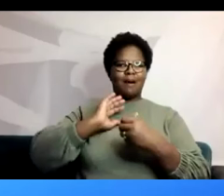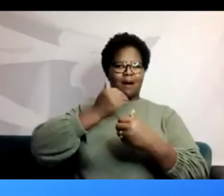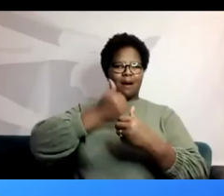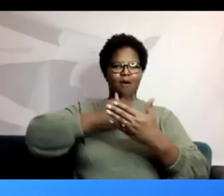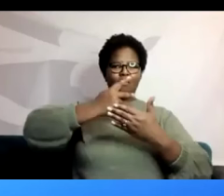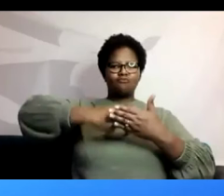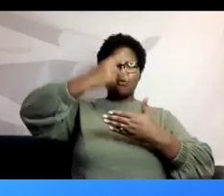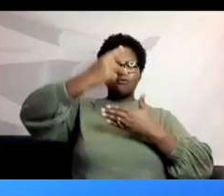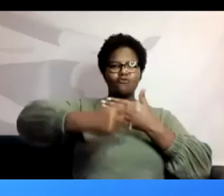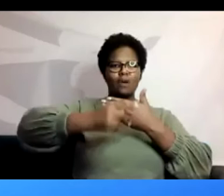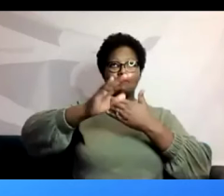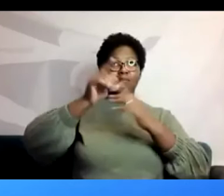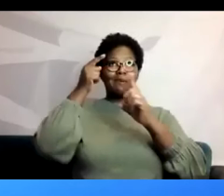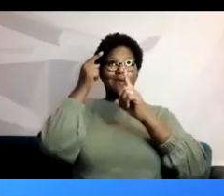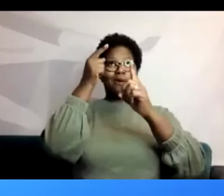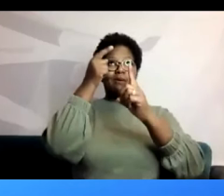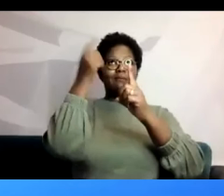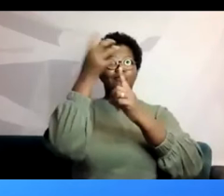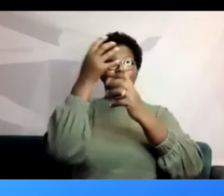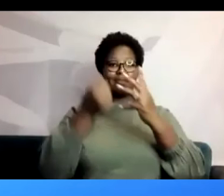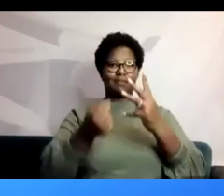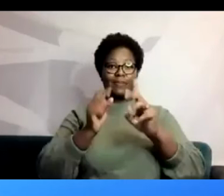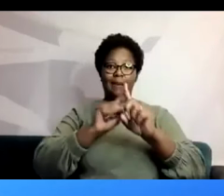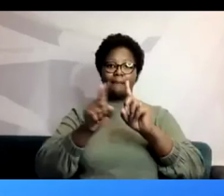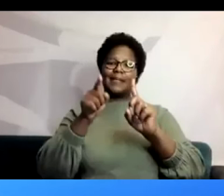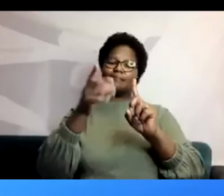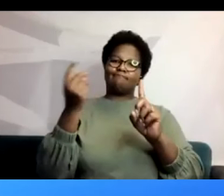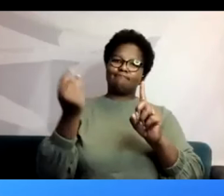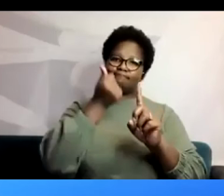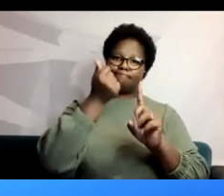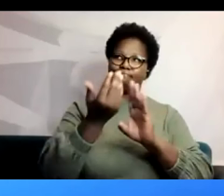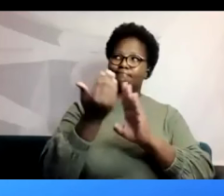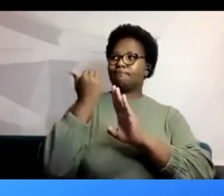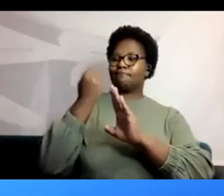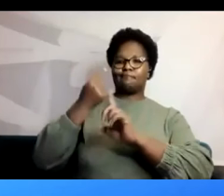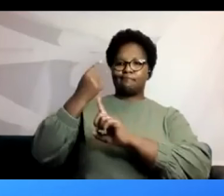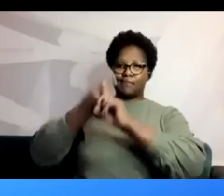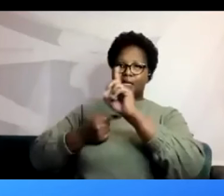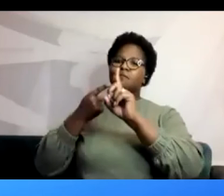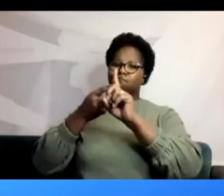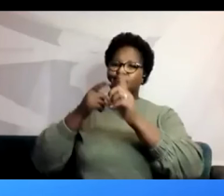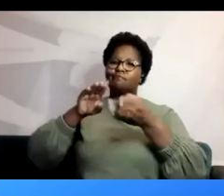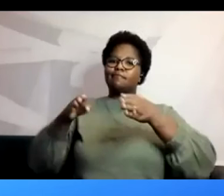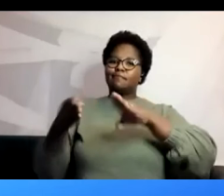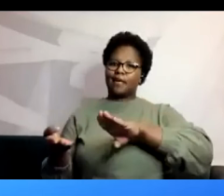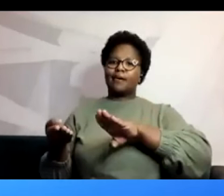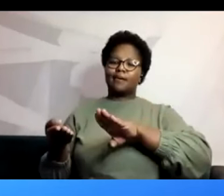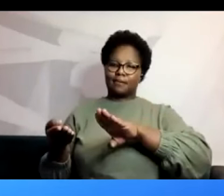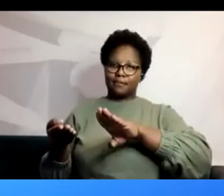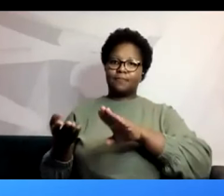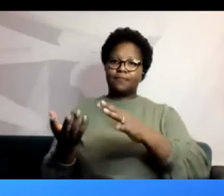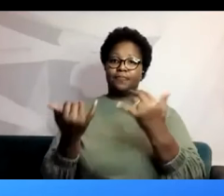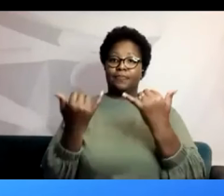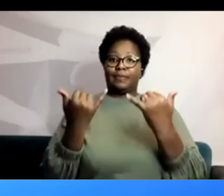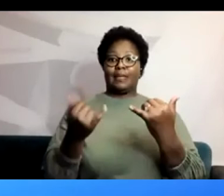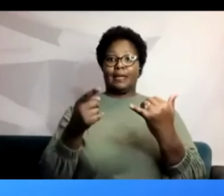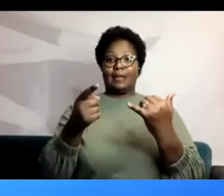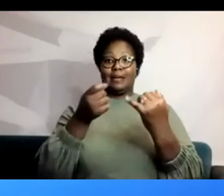goals. Unfortunately, Terry passed away several months ago. The Assistive Technology Guide is dedicated to